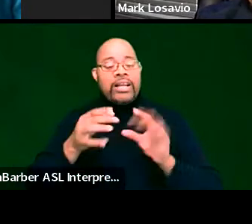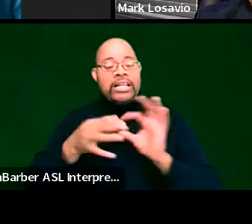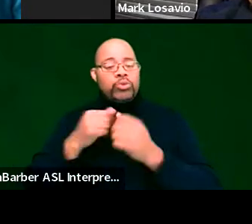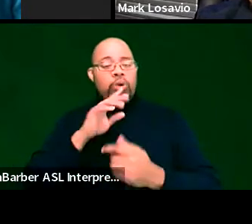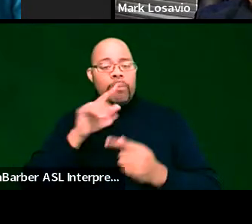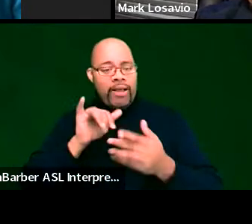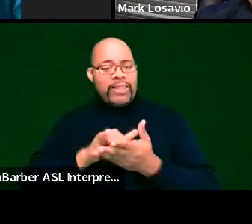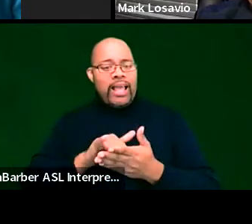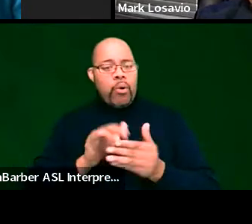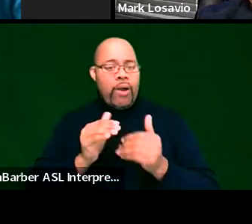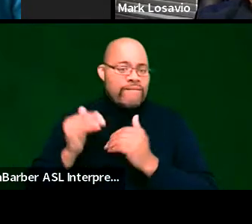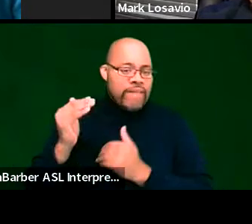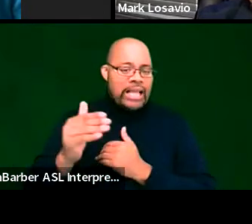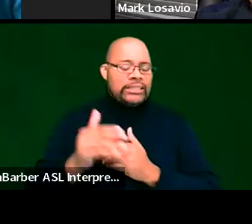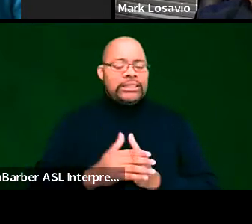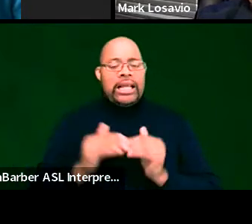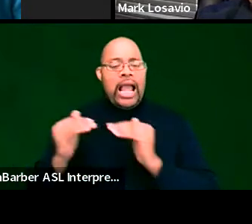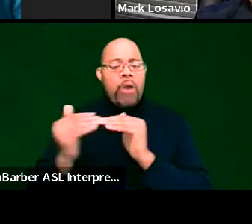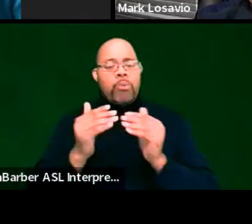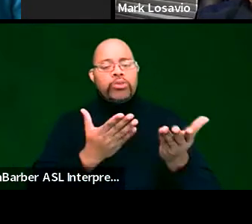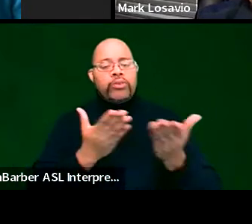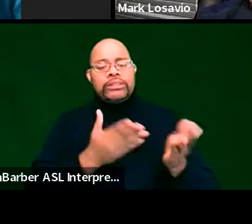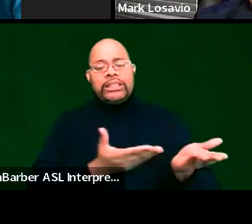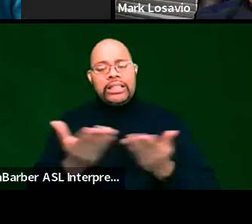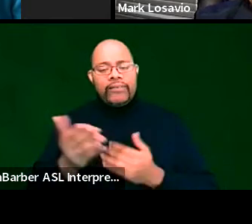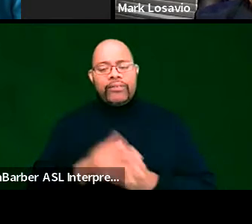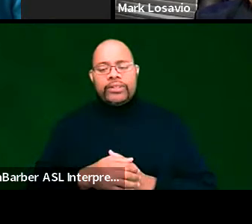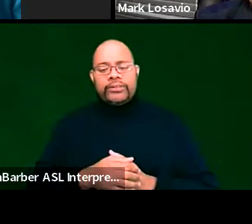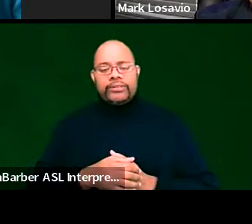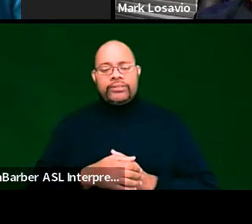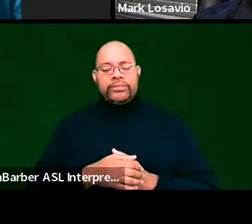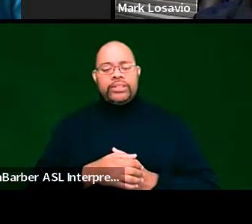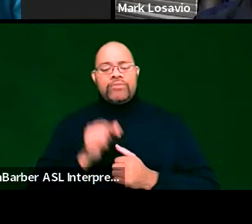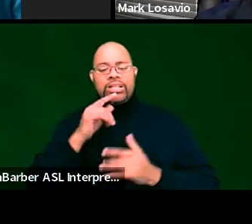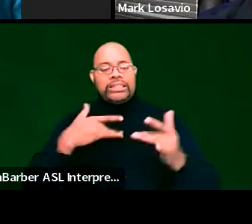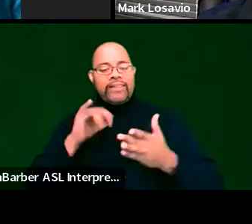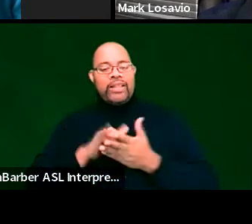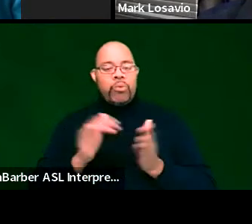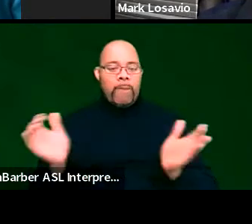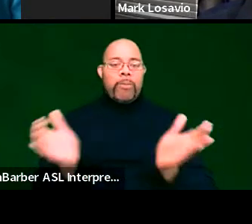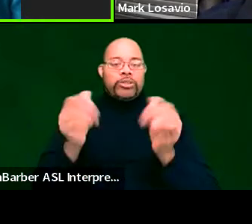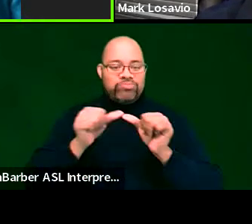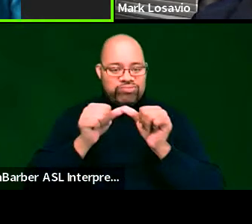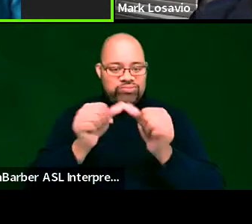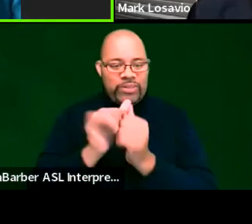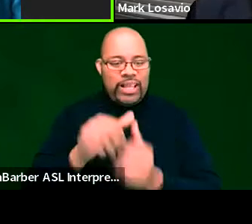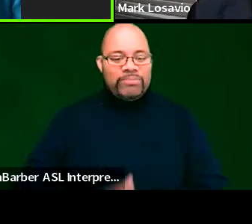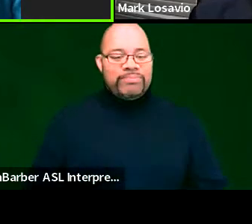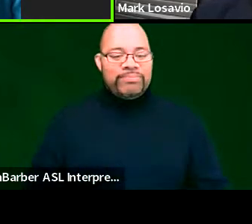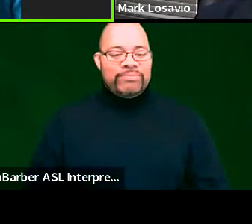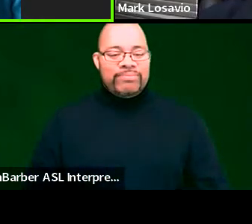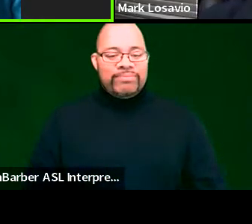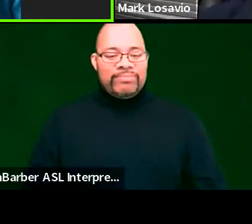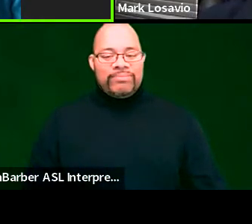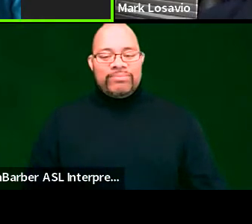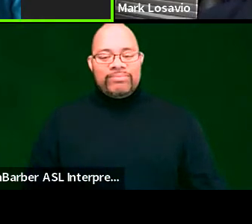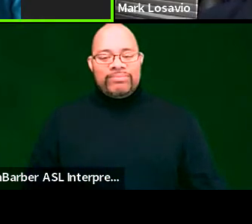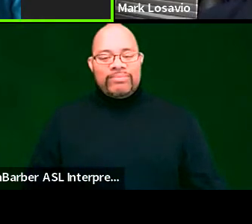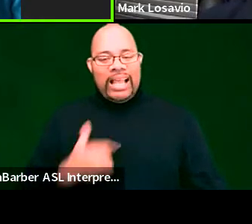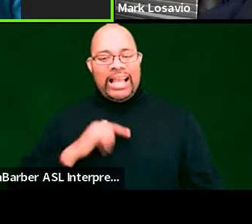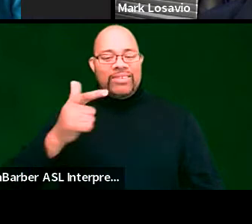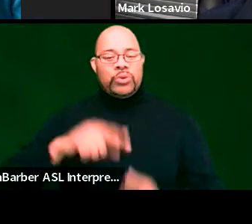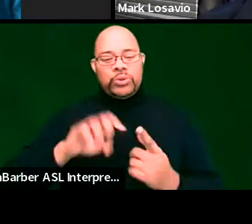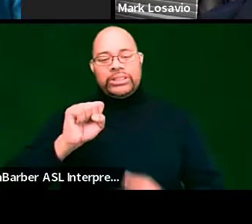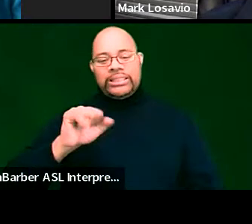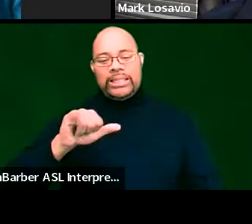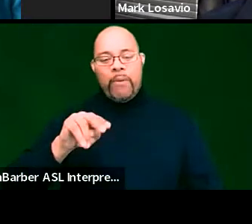talk about advancing equitable service delivery, and ones I'm pretty excited that we're pushing forward with. I'll slide to Symone there to